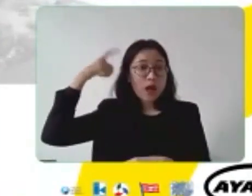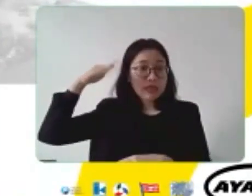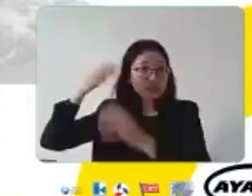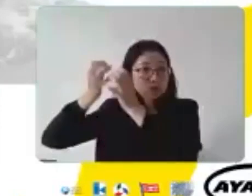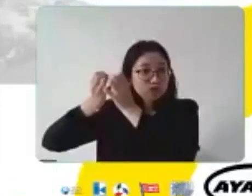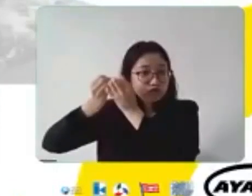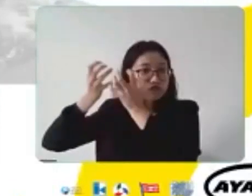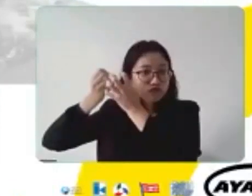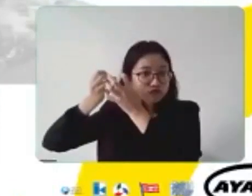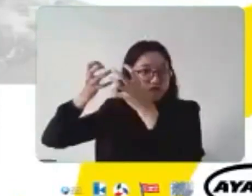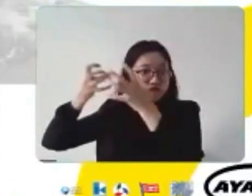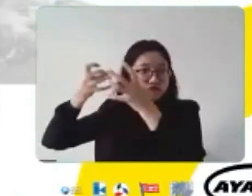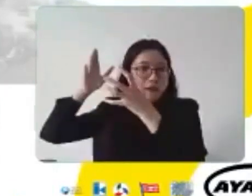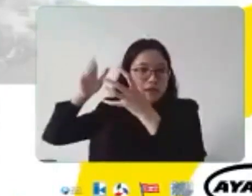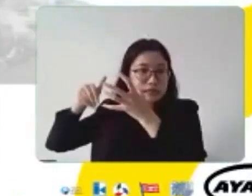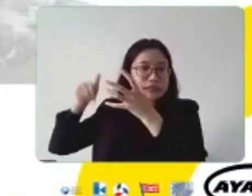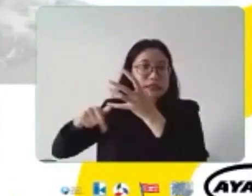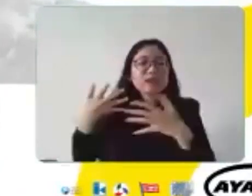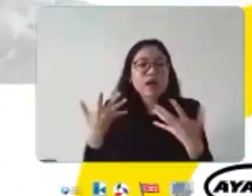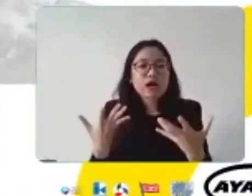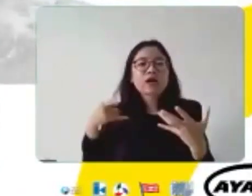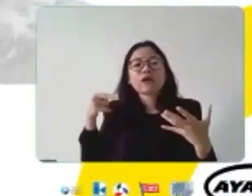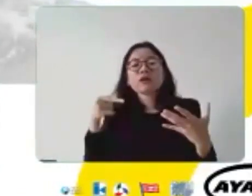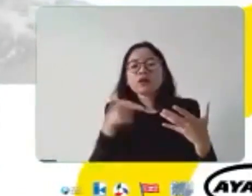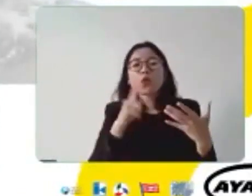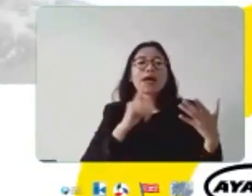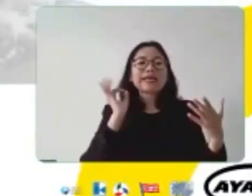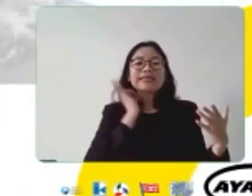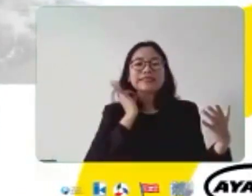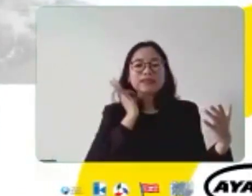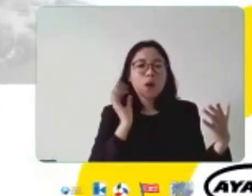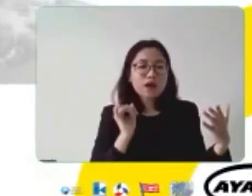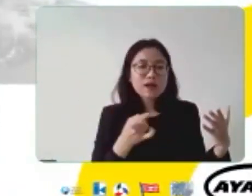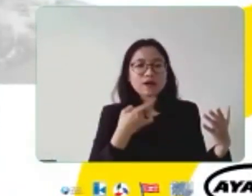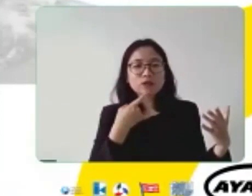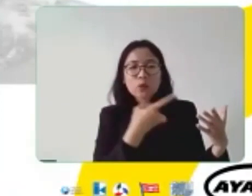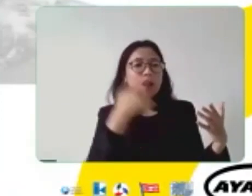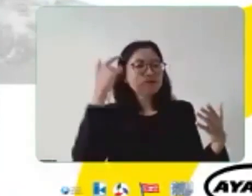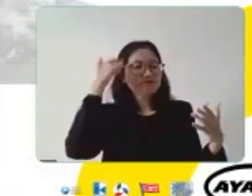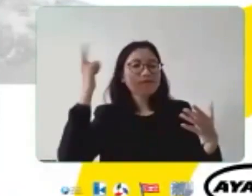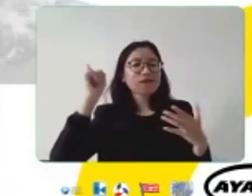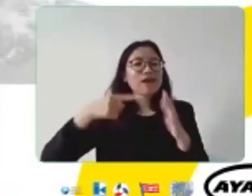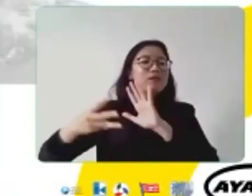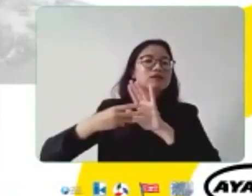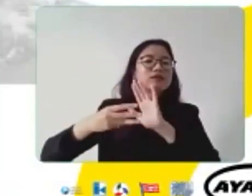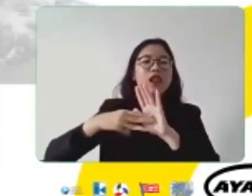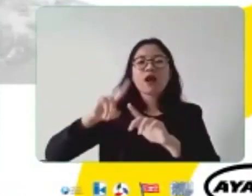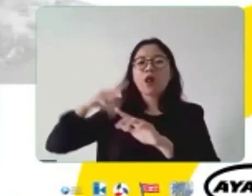development. They inhale more air per unit body weight than